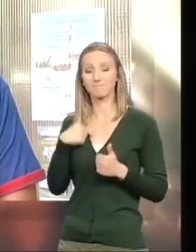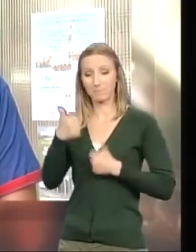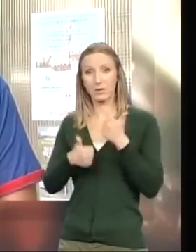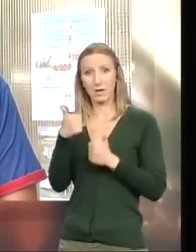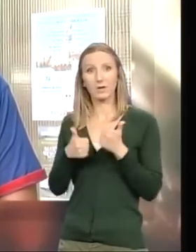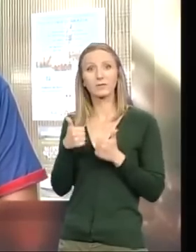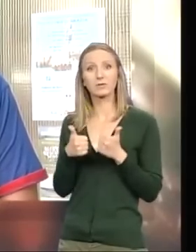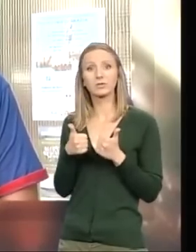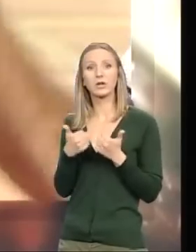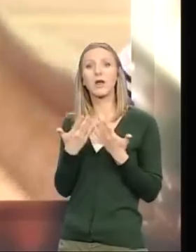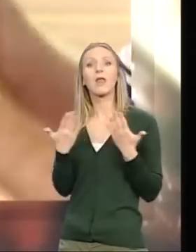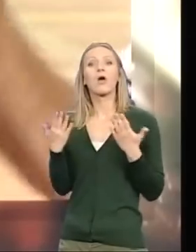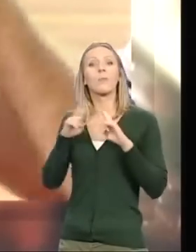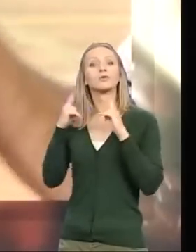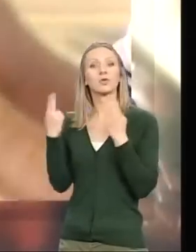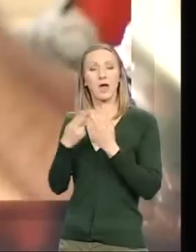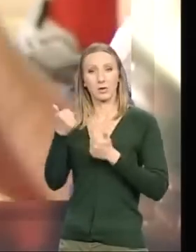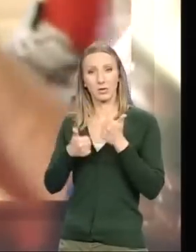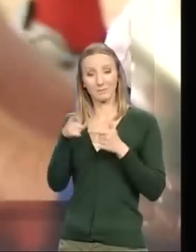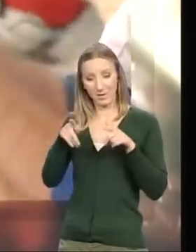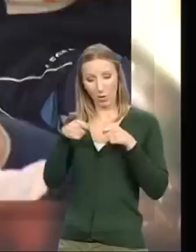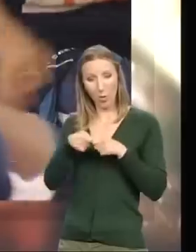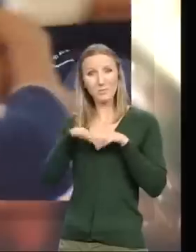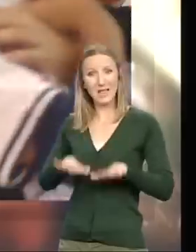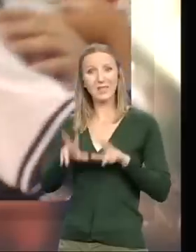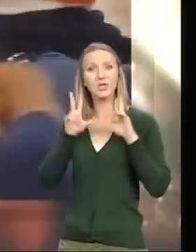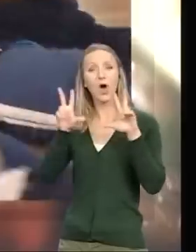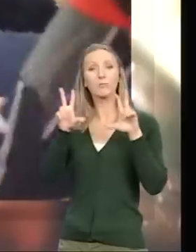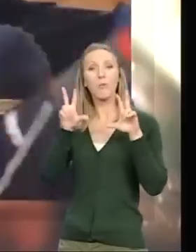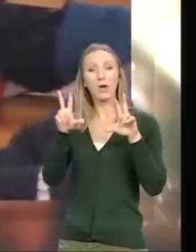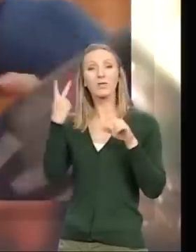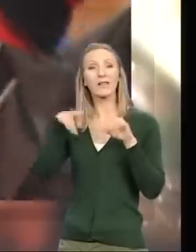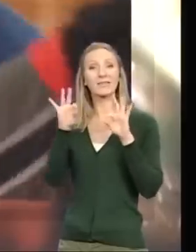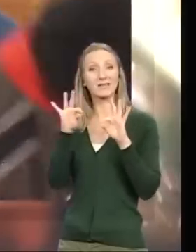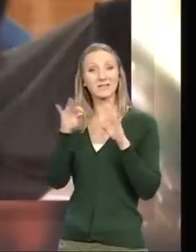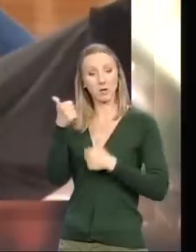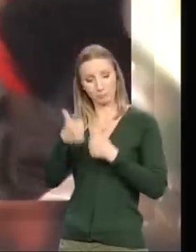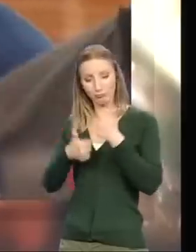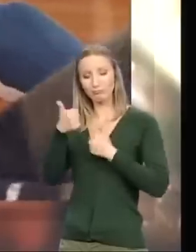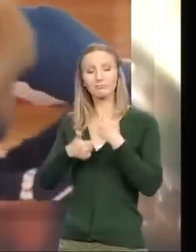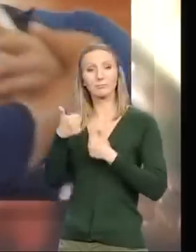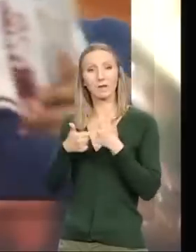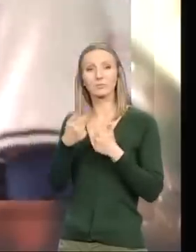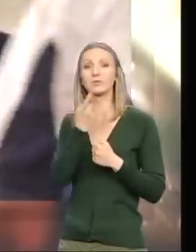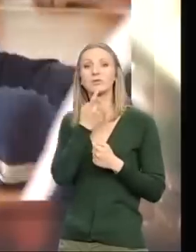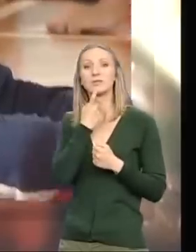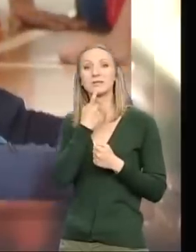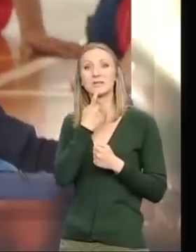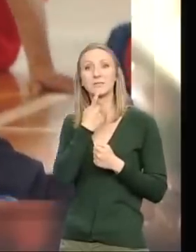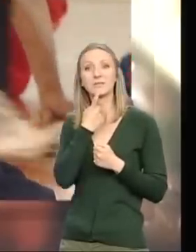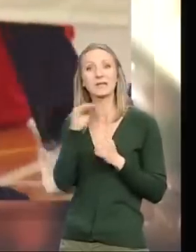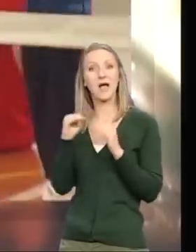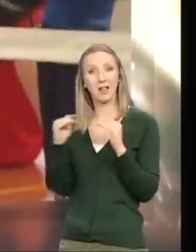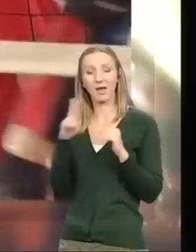international tournaments. The club of next tournament in 2010 was performed in the Srpske League, which